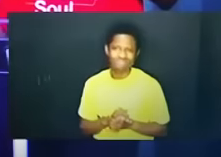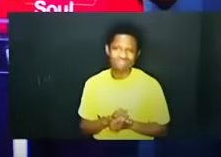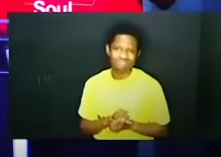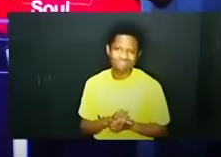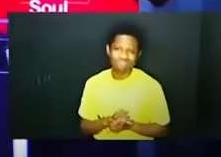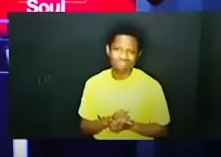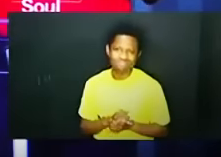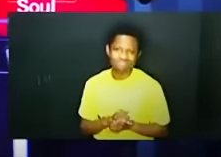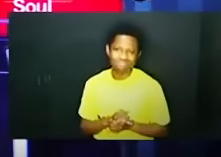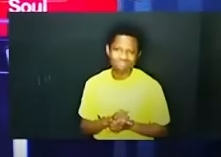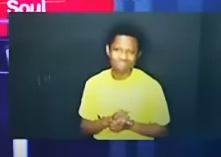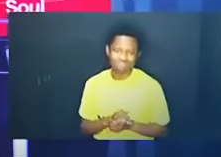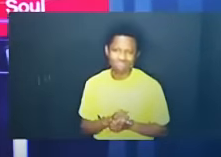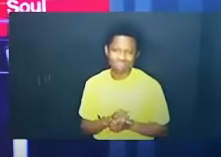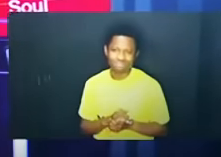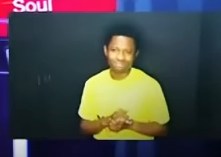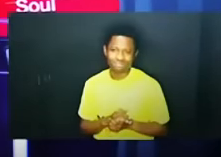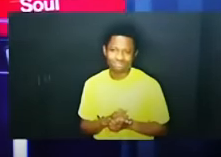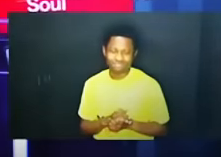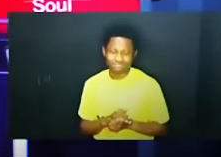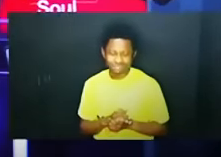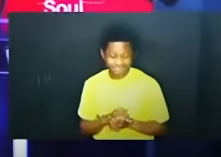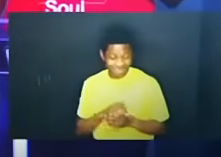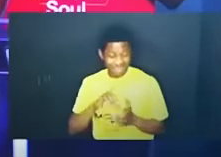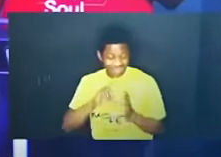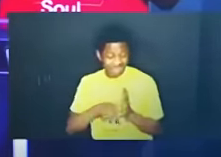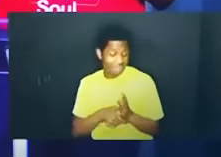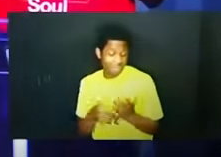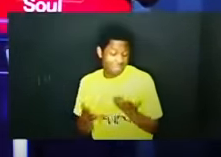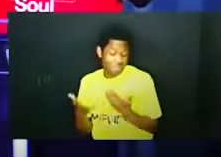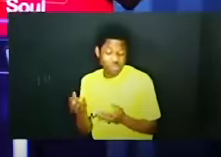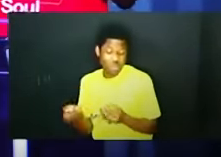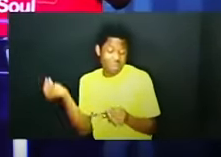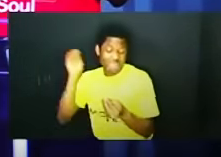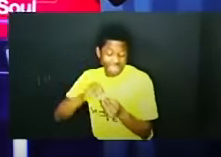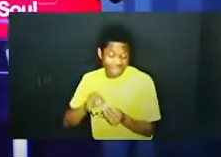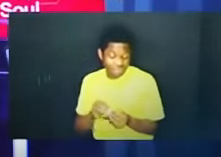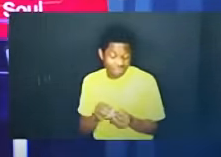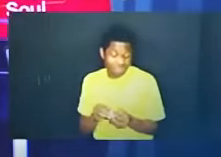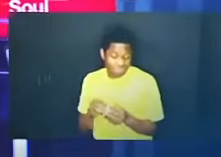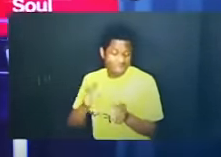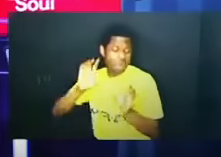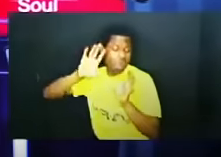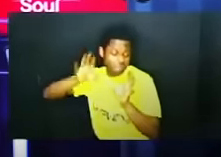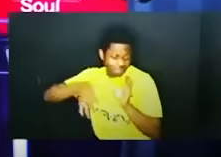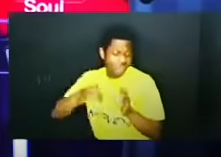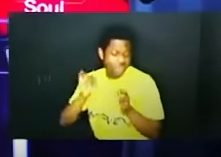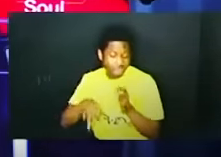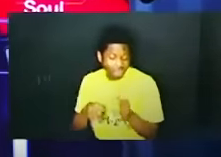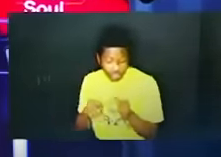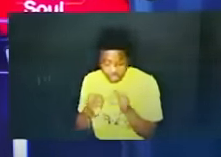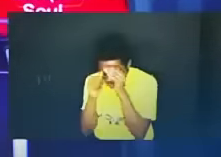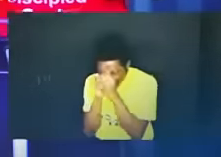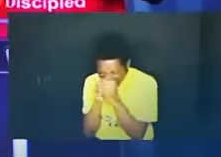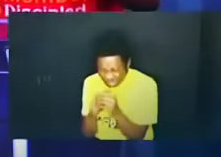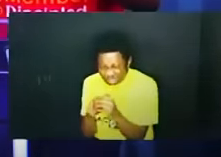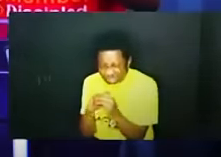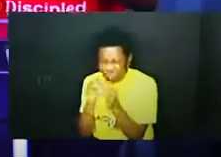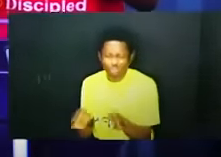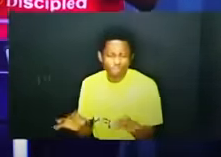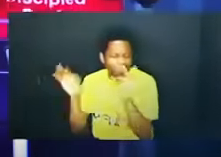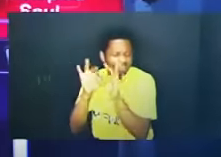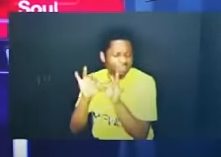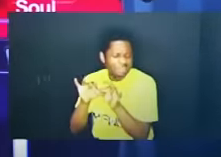has convinced me that worship is not situated at a particular place.